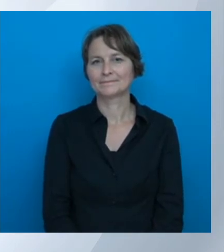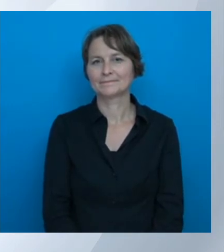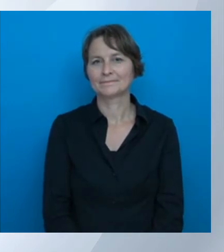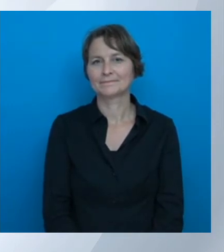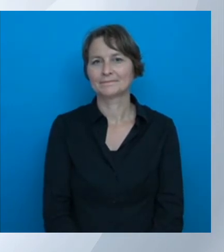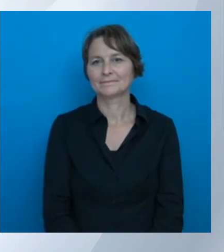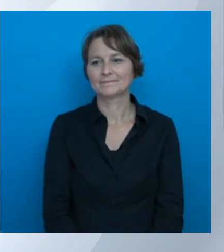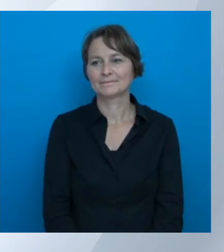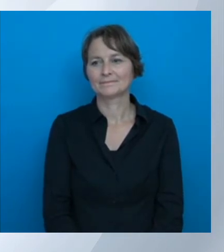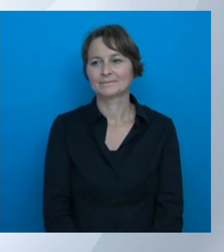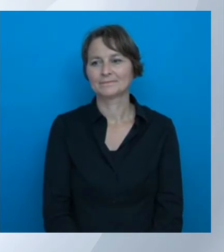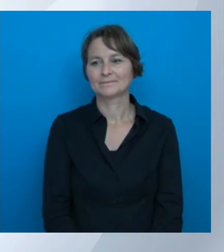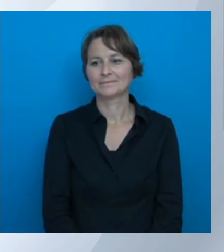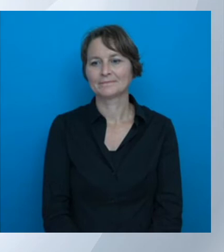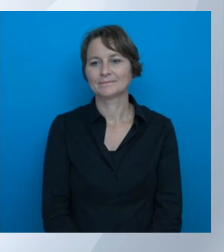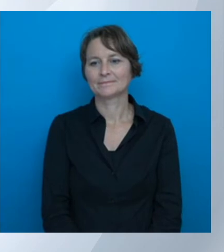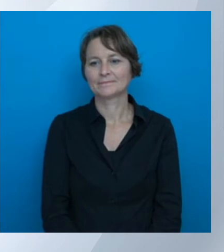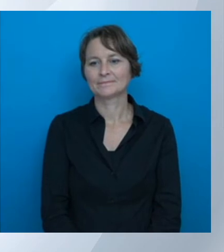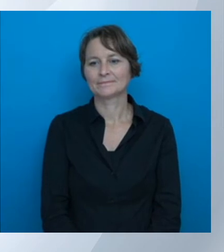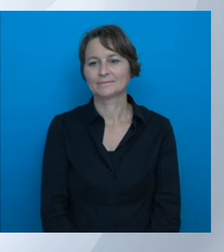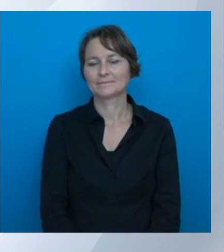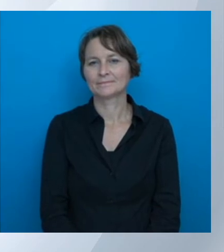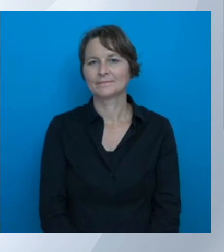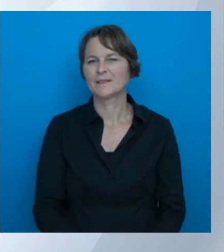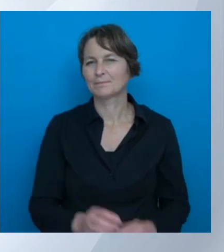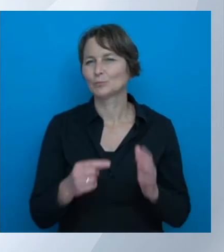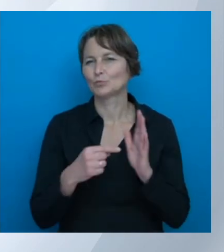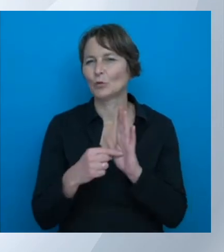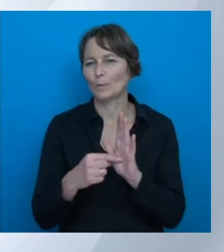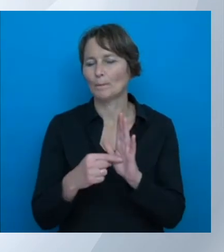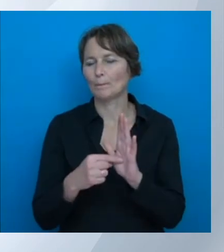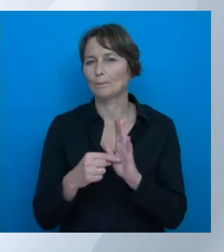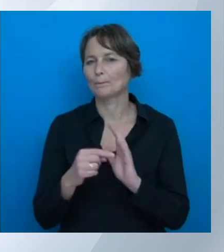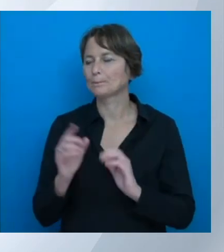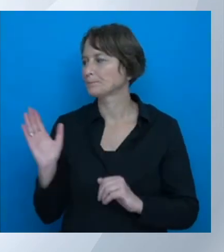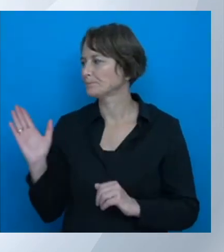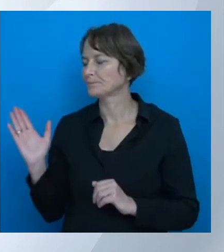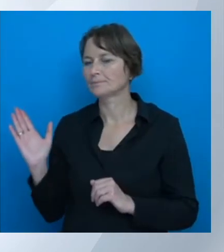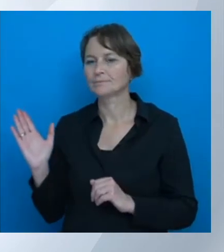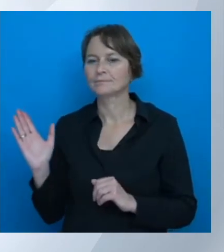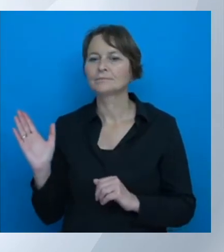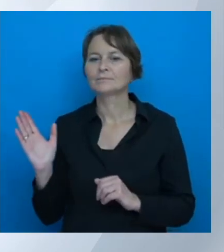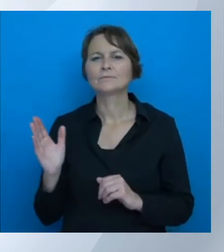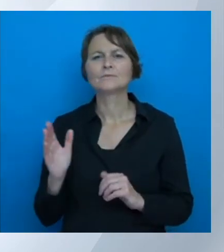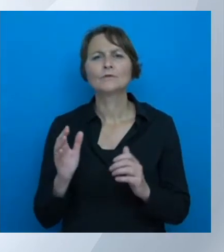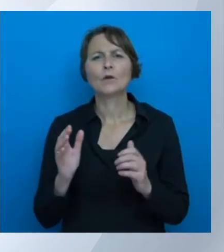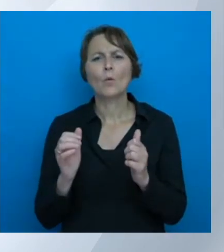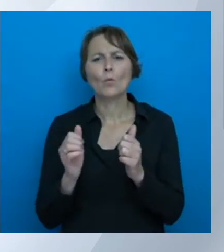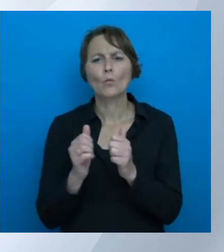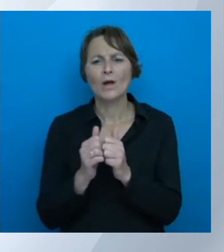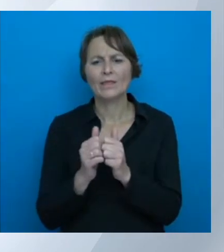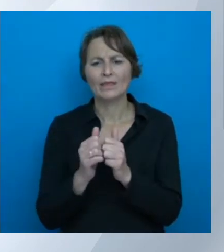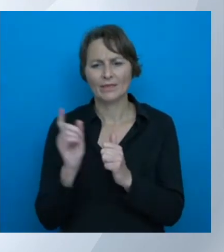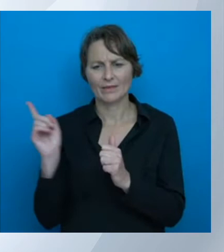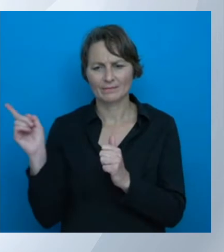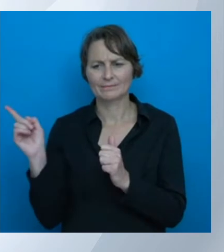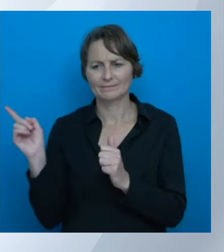the application together with its sidecar. So as you can see that here, I'm